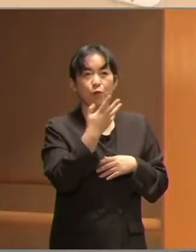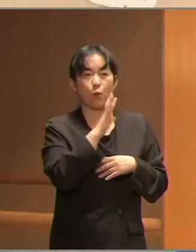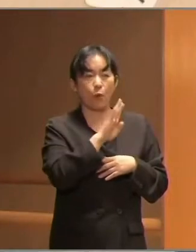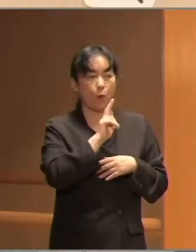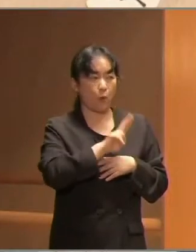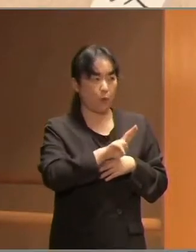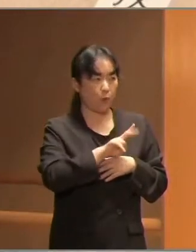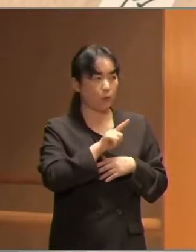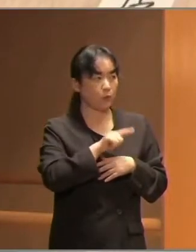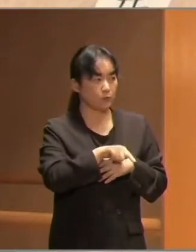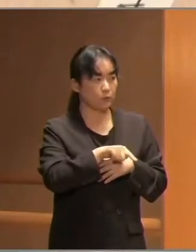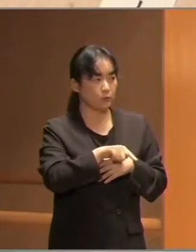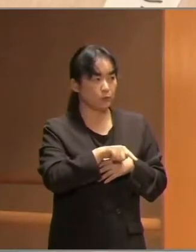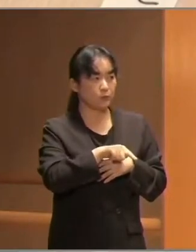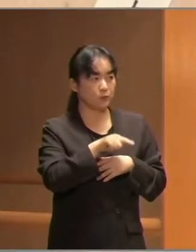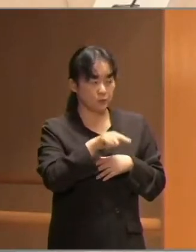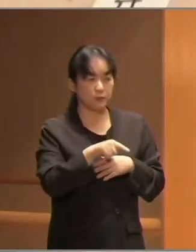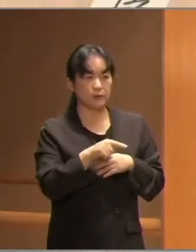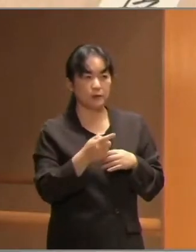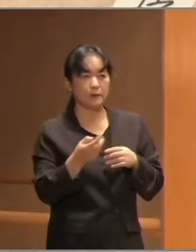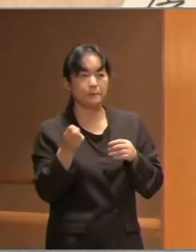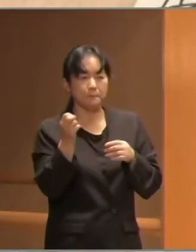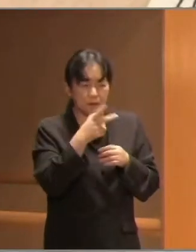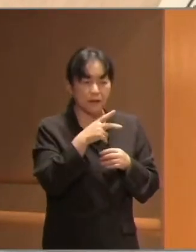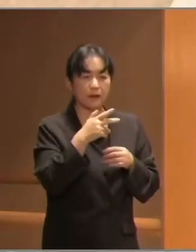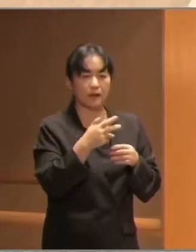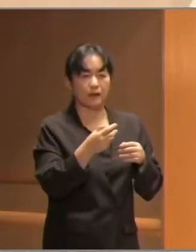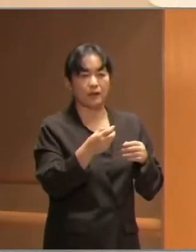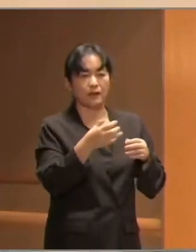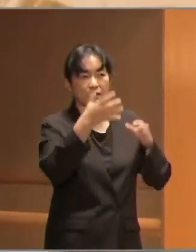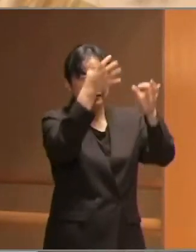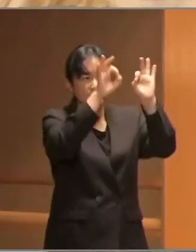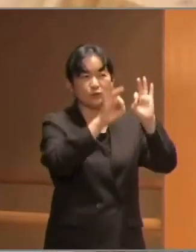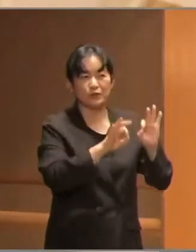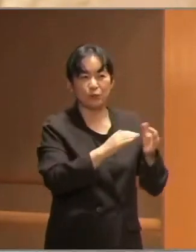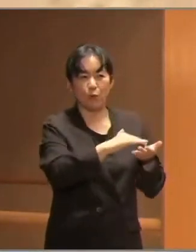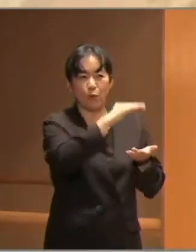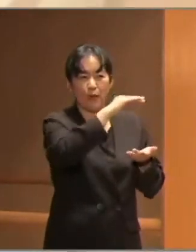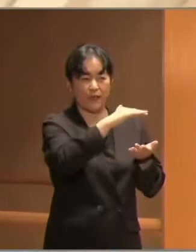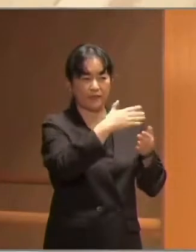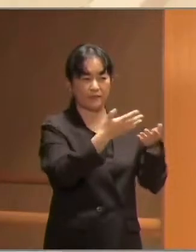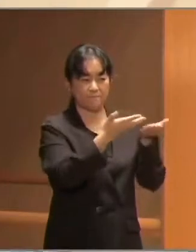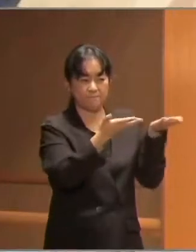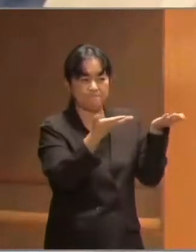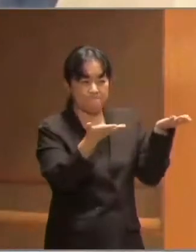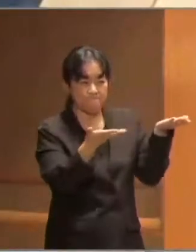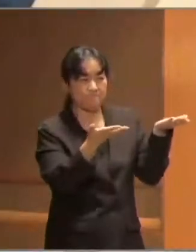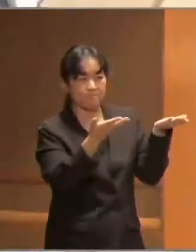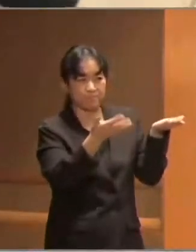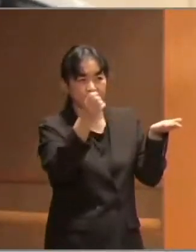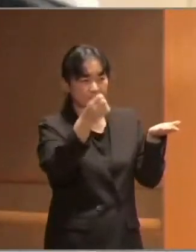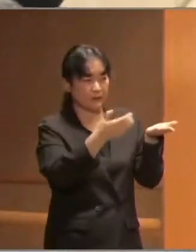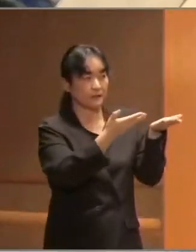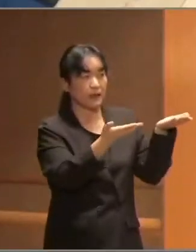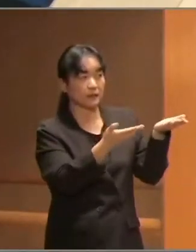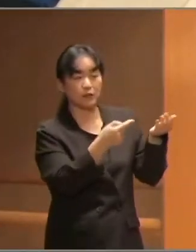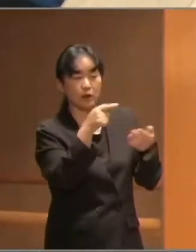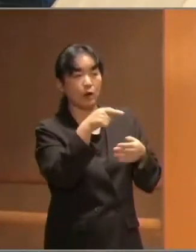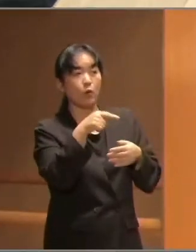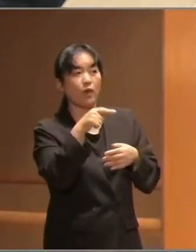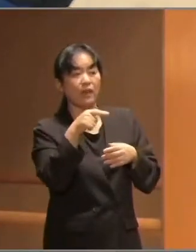top purity sake. And on the very left, you see the bark, which has been bleached on the